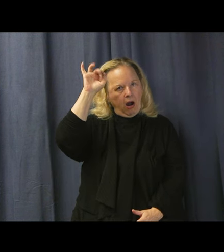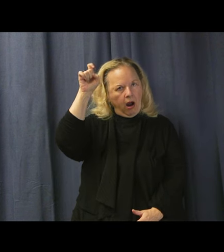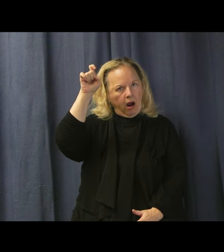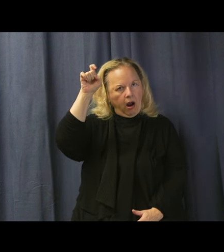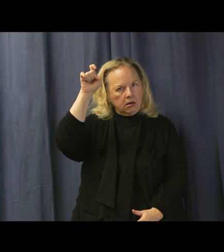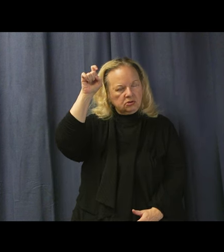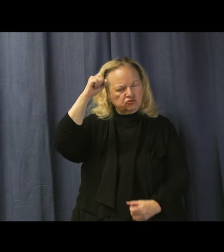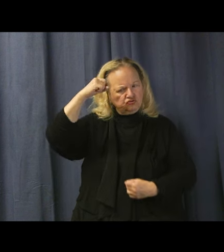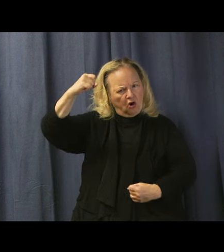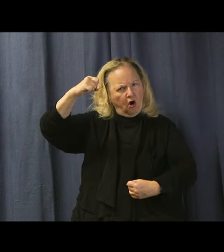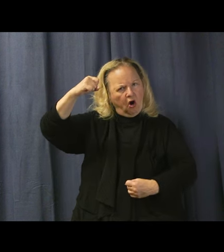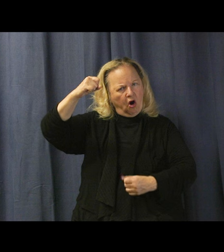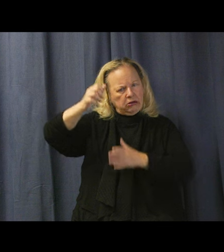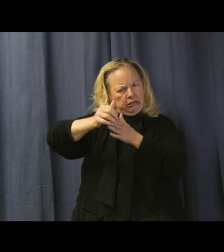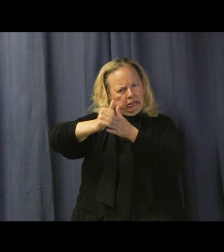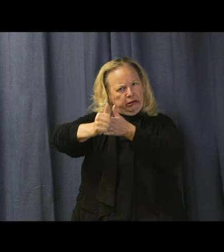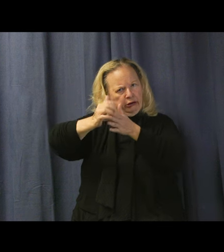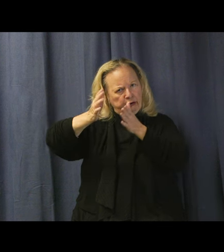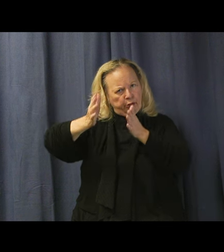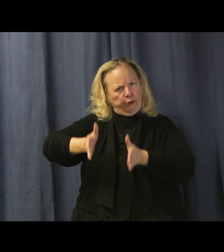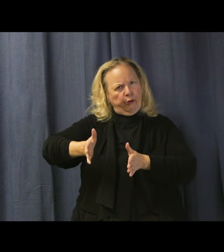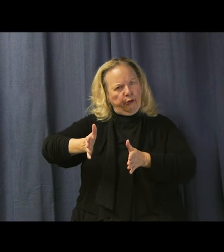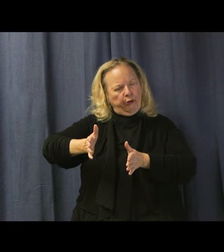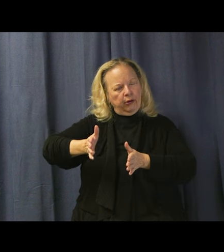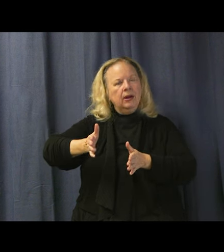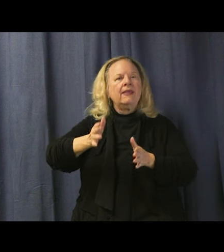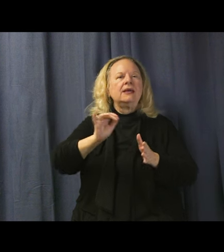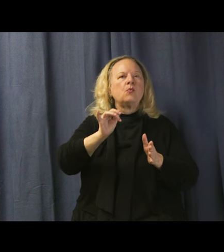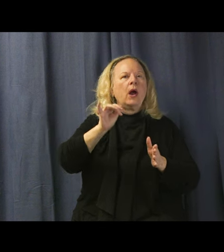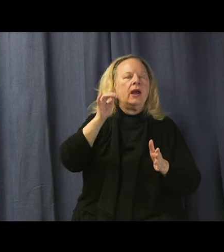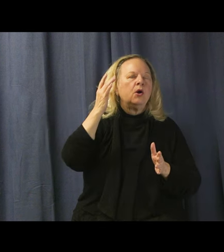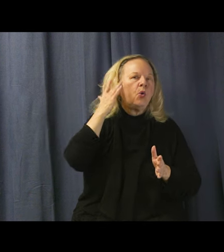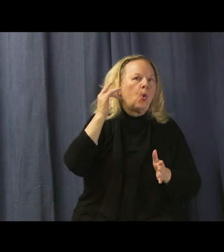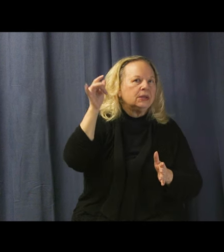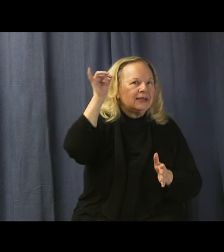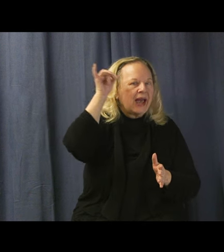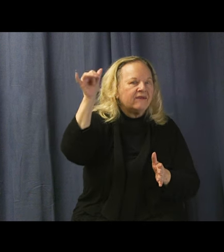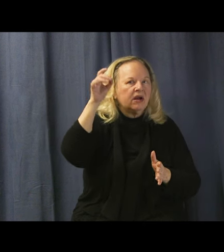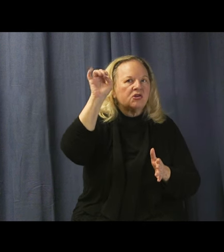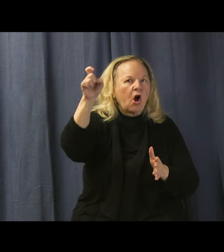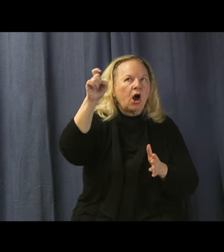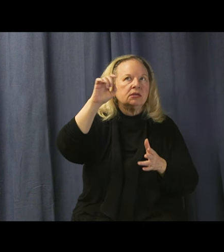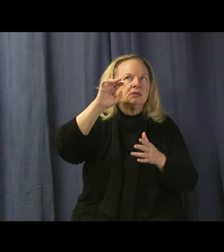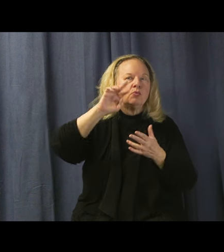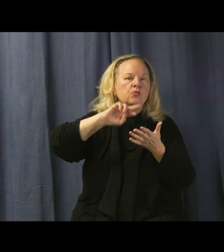that's strong. That's why they wanted to make a golden calf, because the ox represents God.